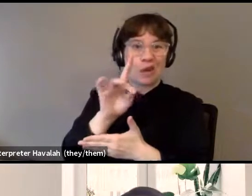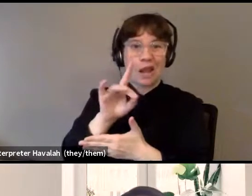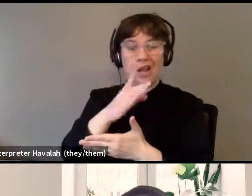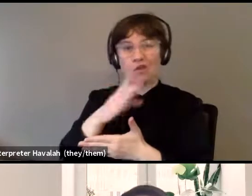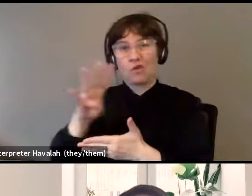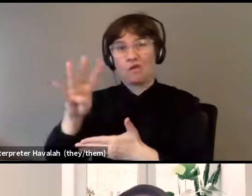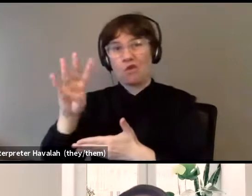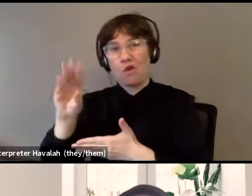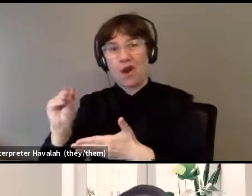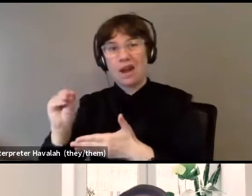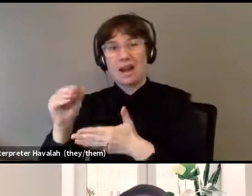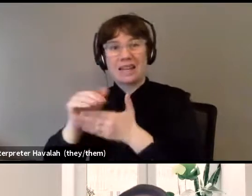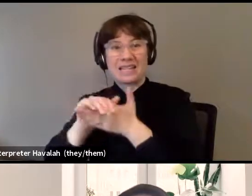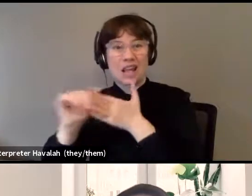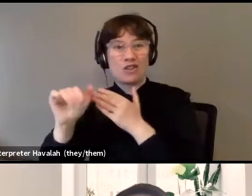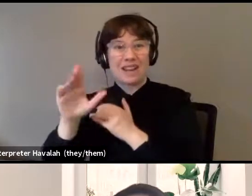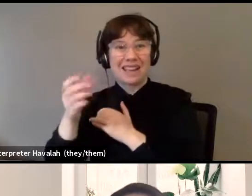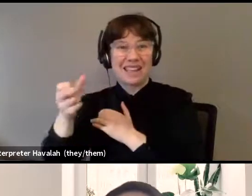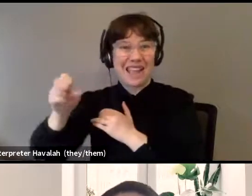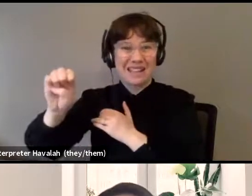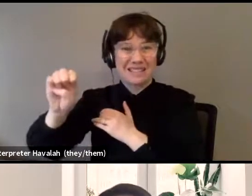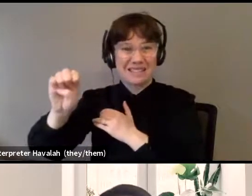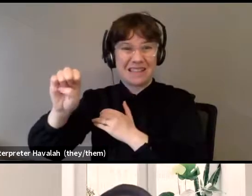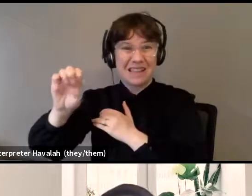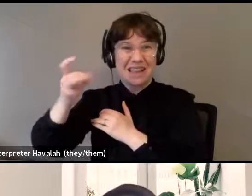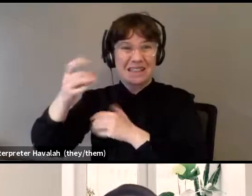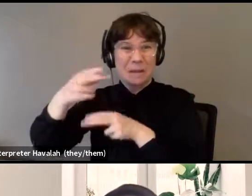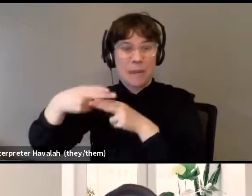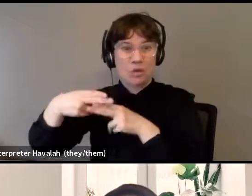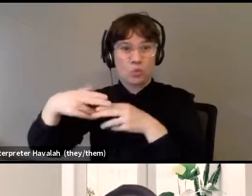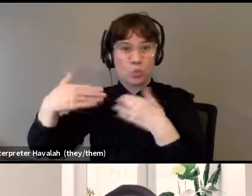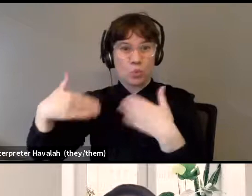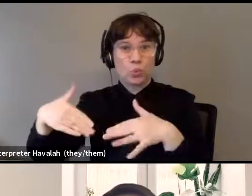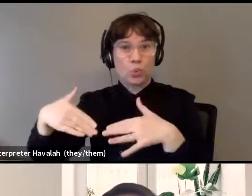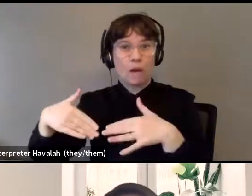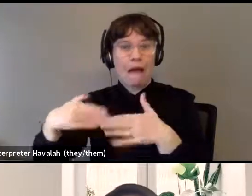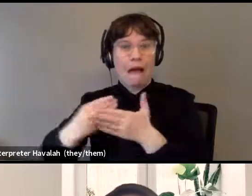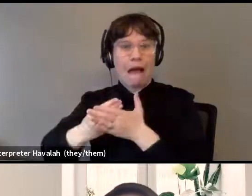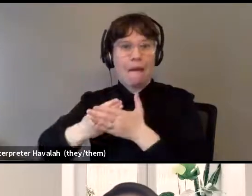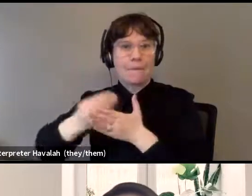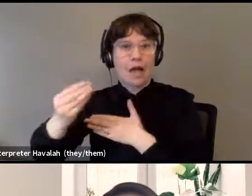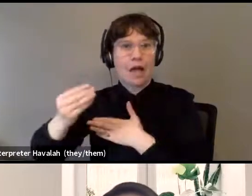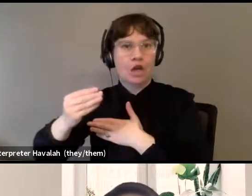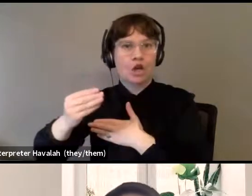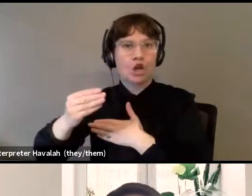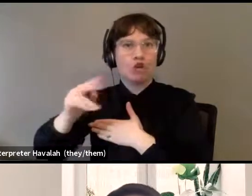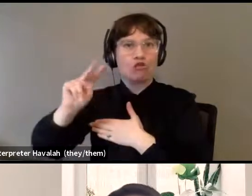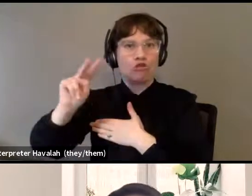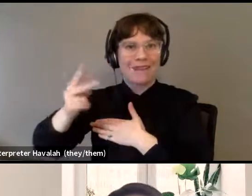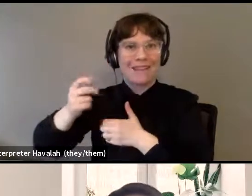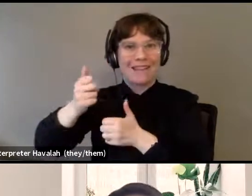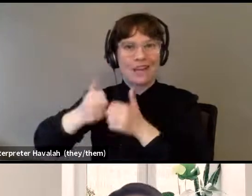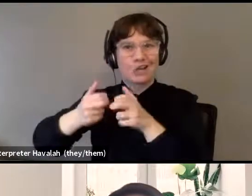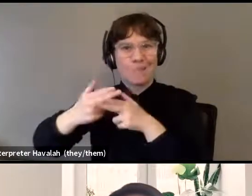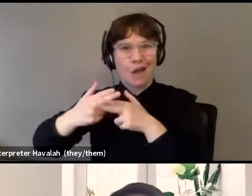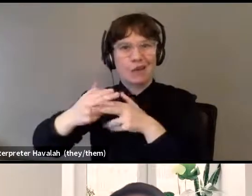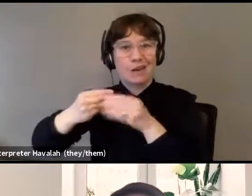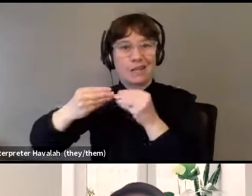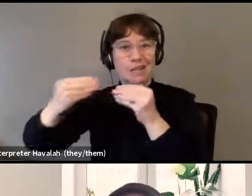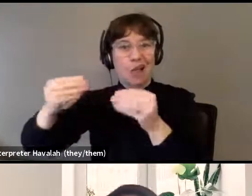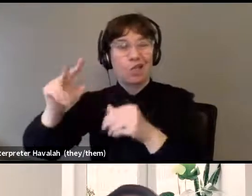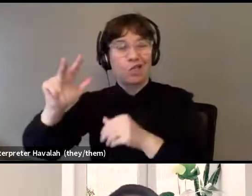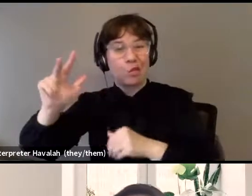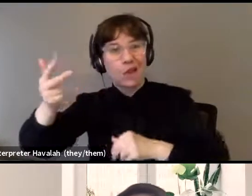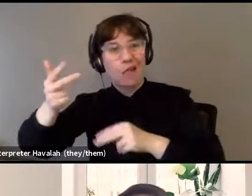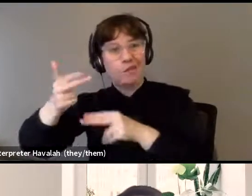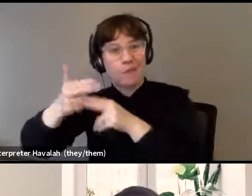an 18-pound case, meaning that I'm buying them at over $2 a pound, meaning I'm gonna have to sell grapes at over $3 a